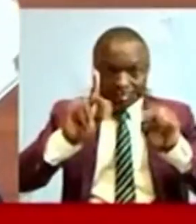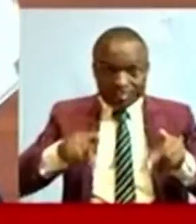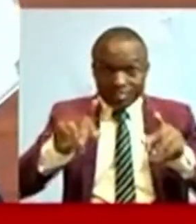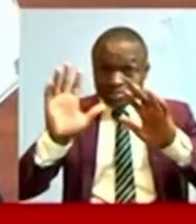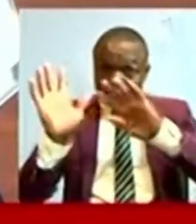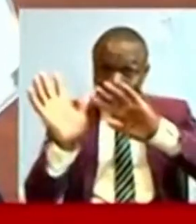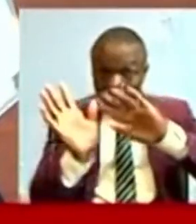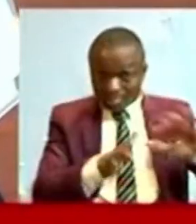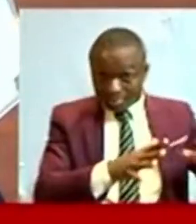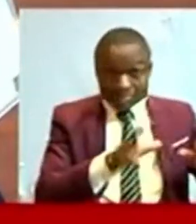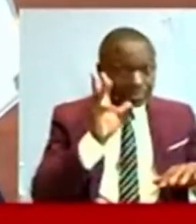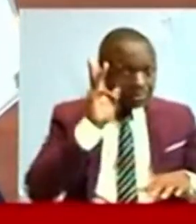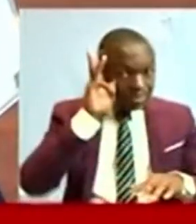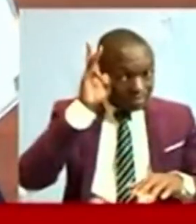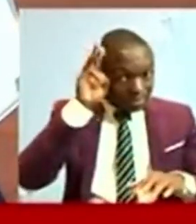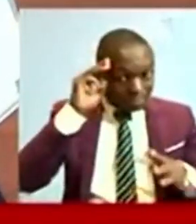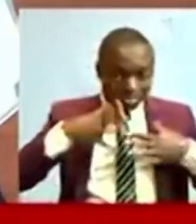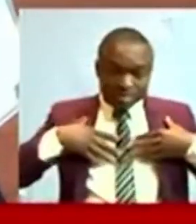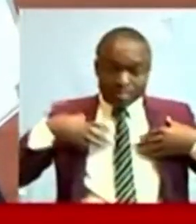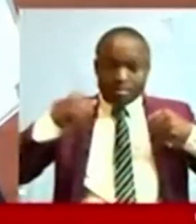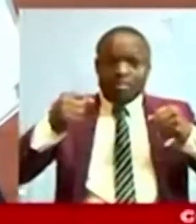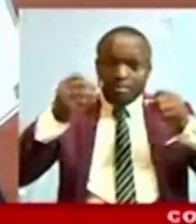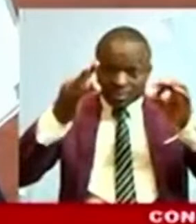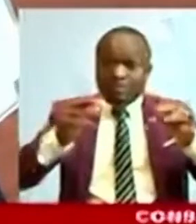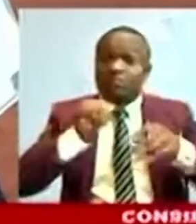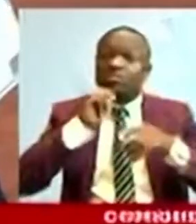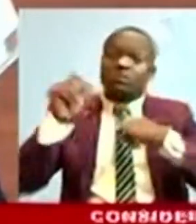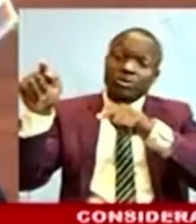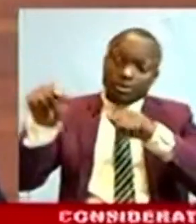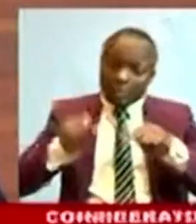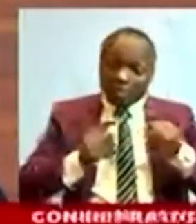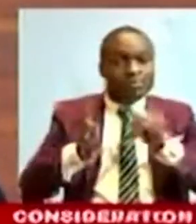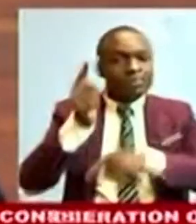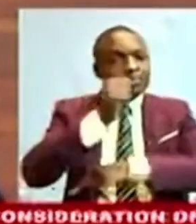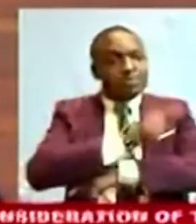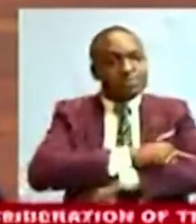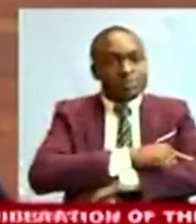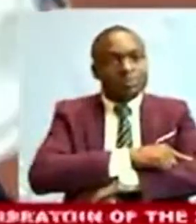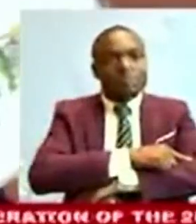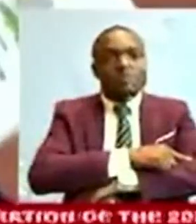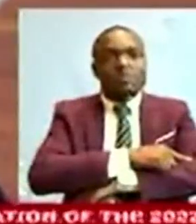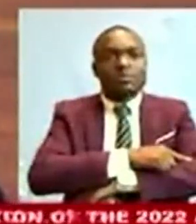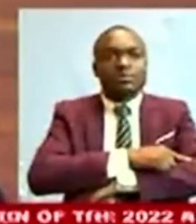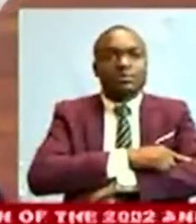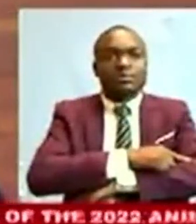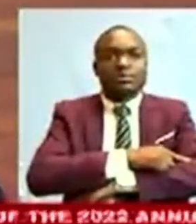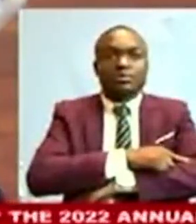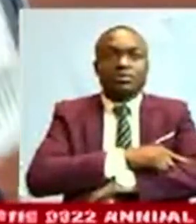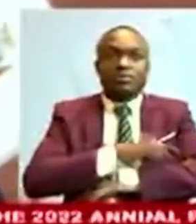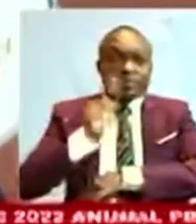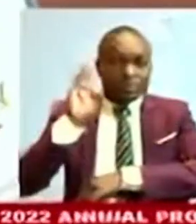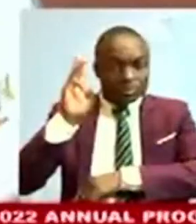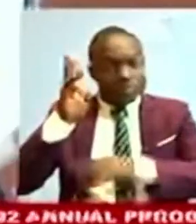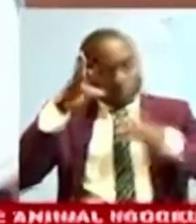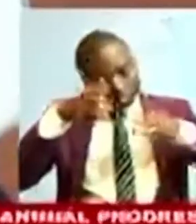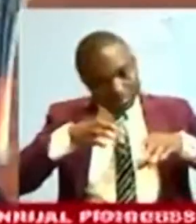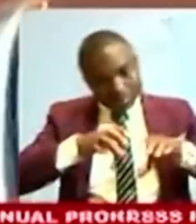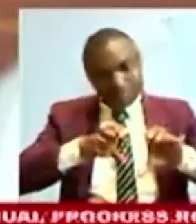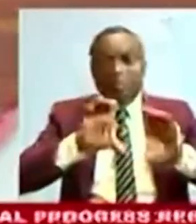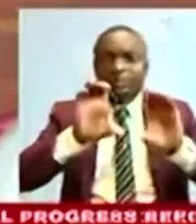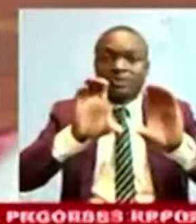out. So if they had not come today, we would have gone with what is in this